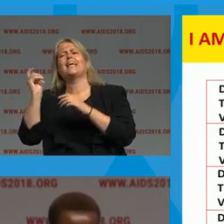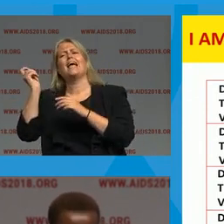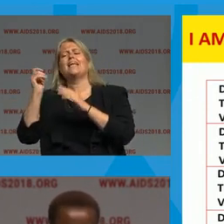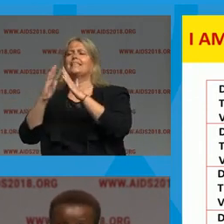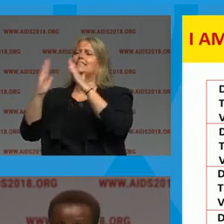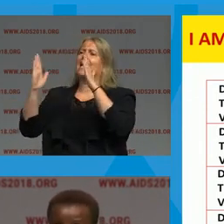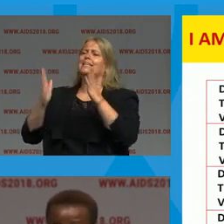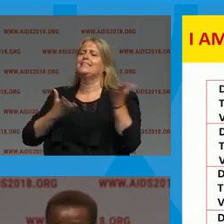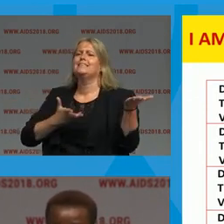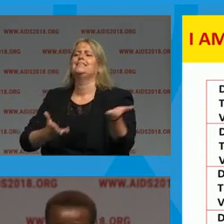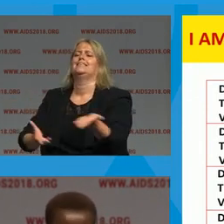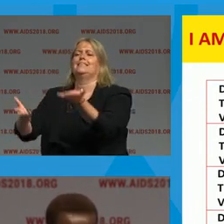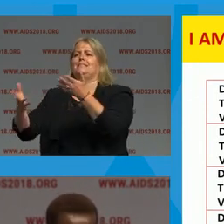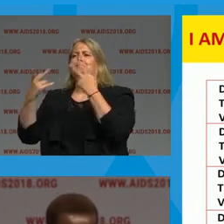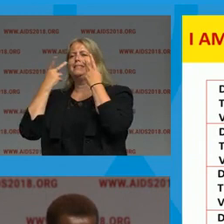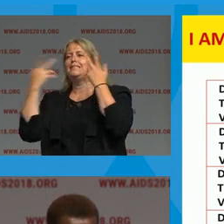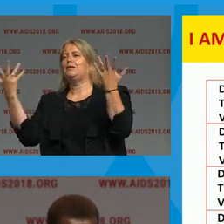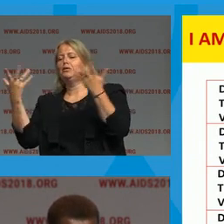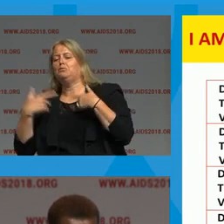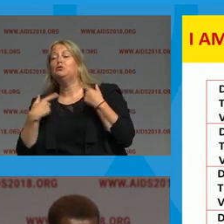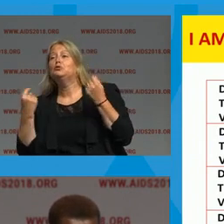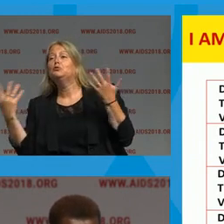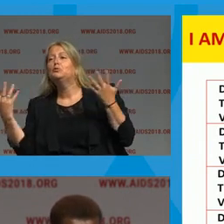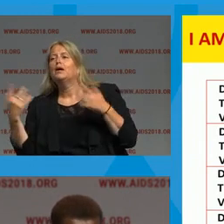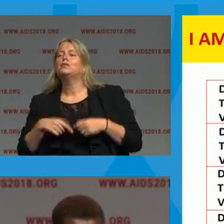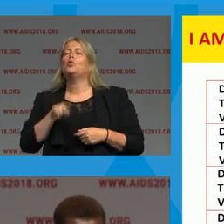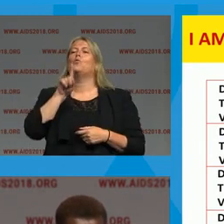see what we are doing. It is stand 112.